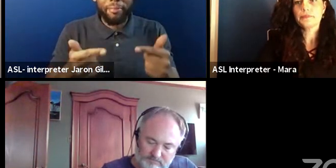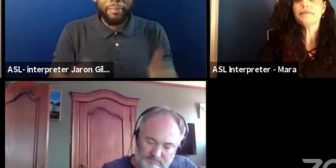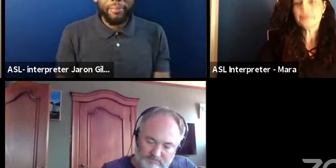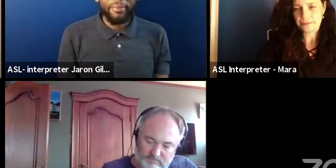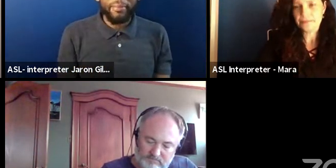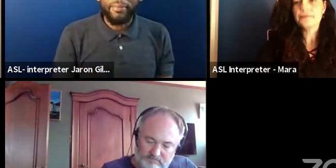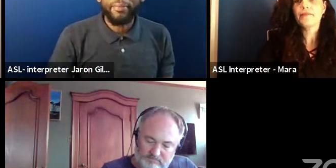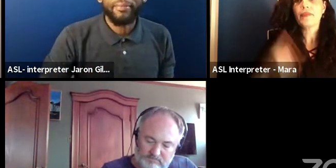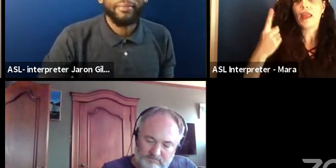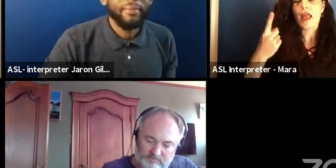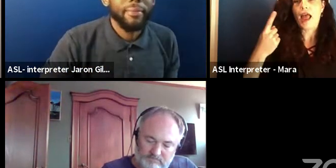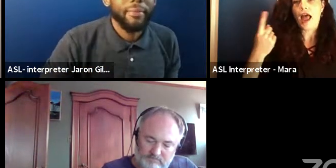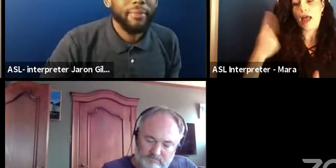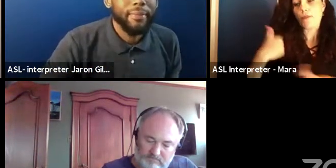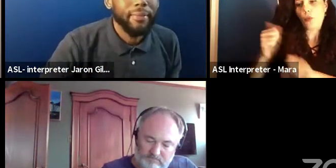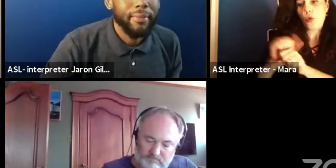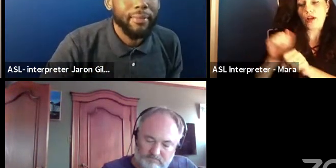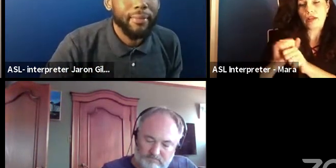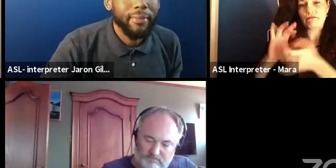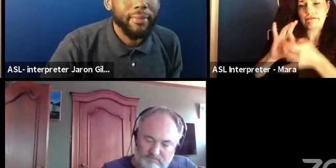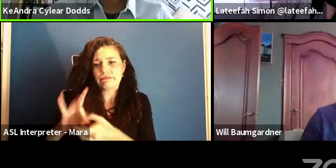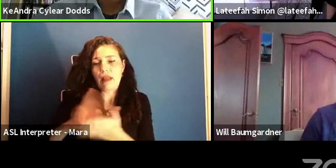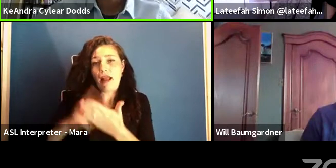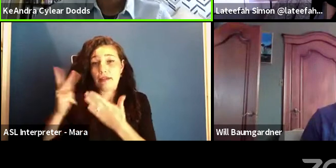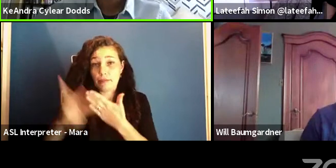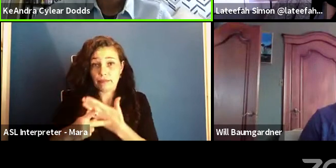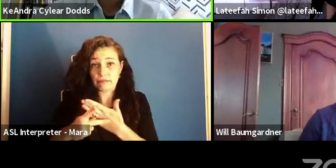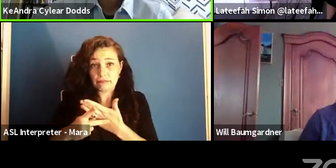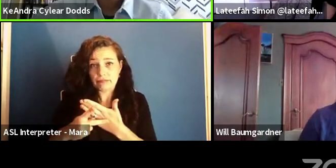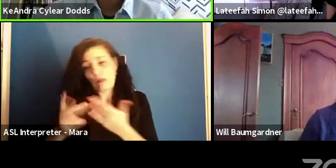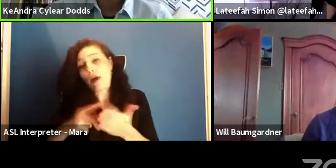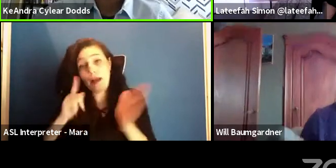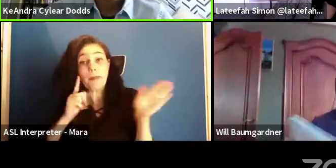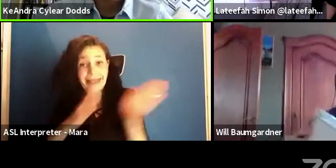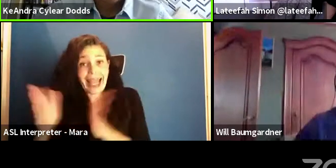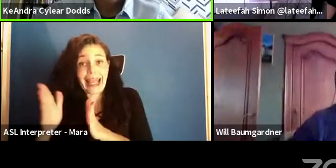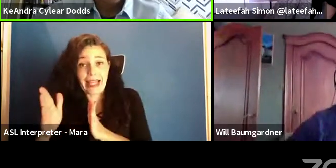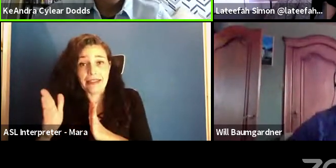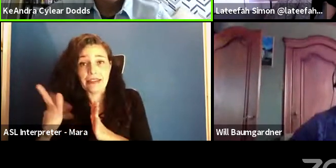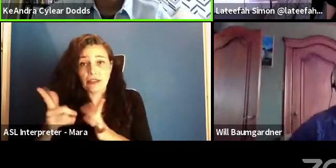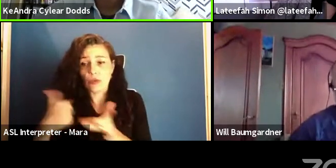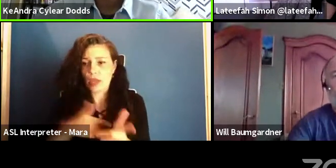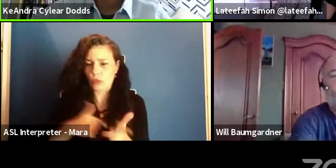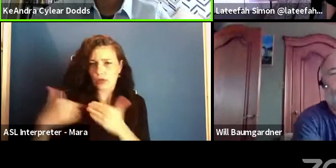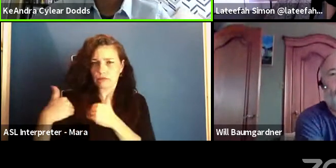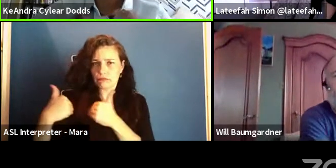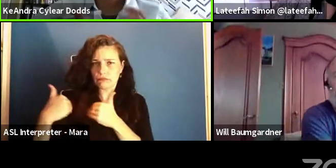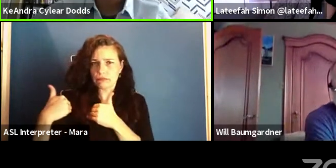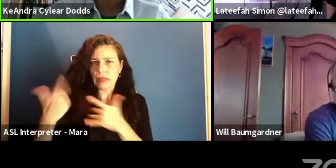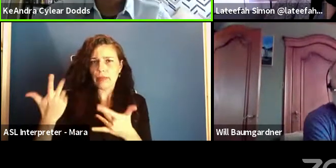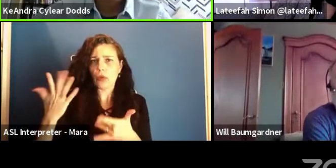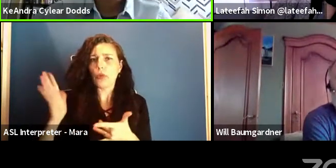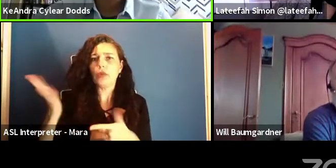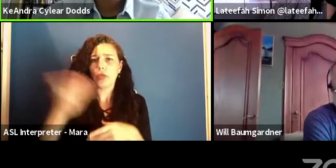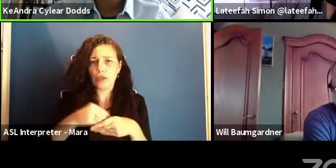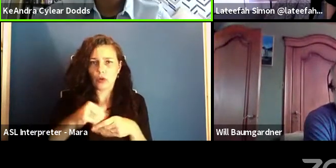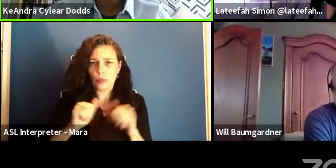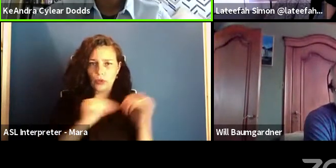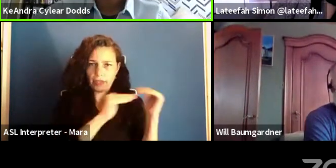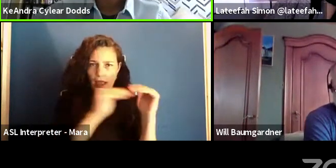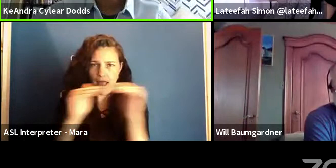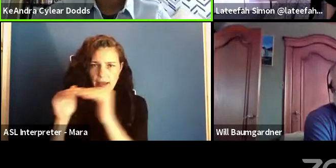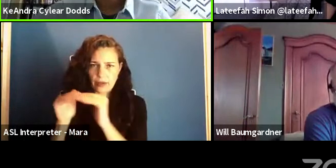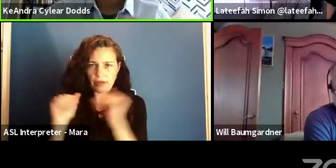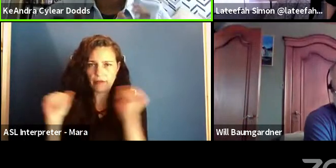again, I'm working on a plan for holding us accountable, but we will incorporate an equity section into all of our board reports,